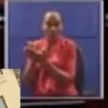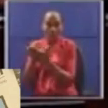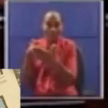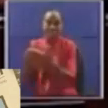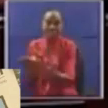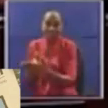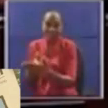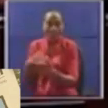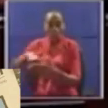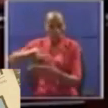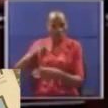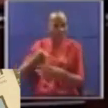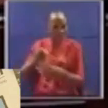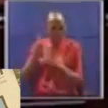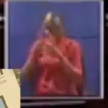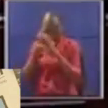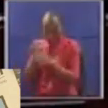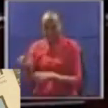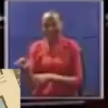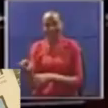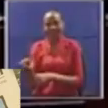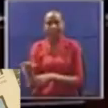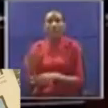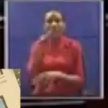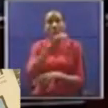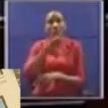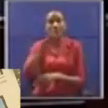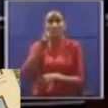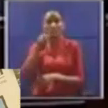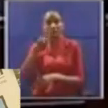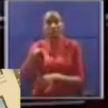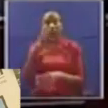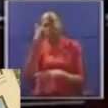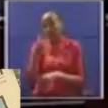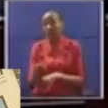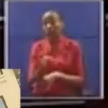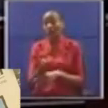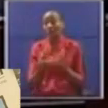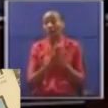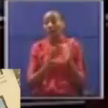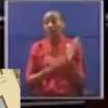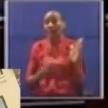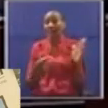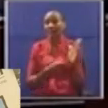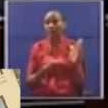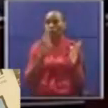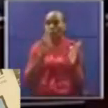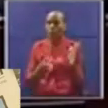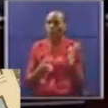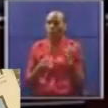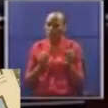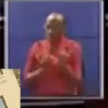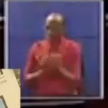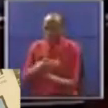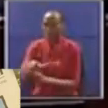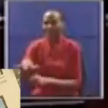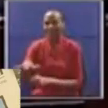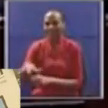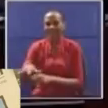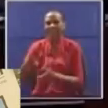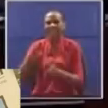great circumspection. And the ACDP believes that the bill before us will have a limiting effect on these